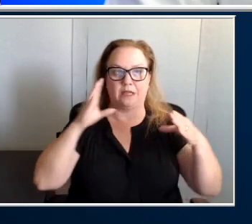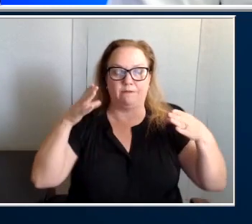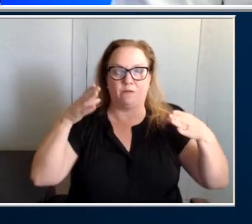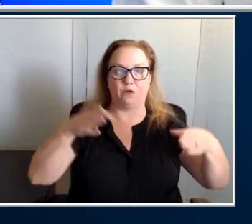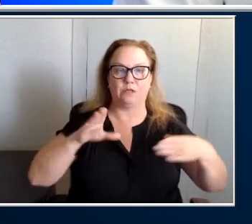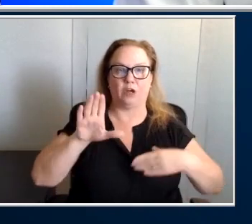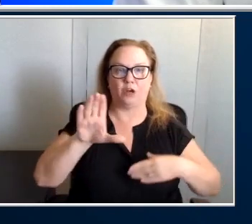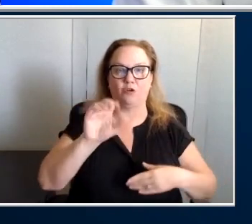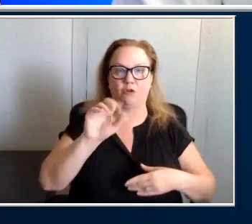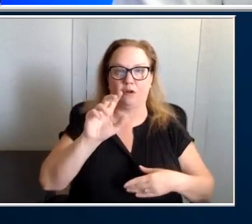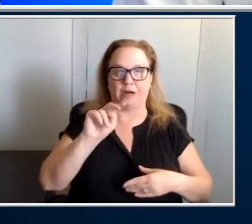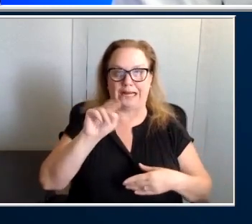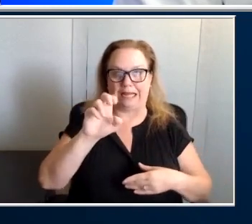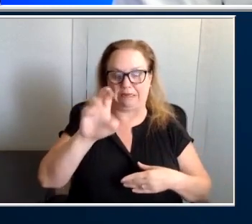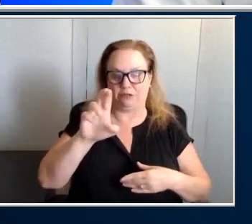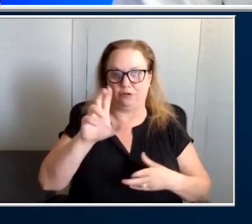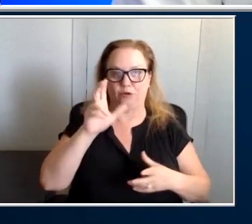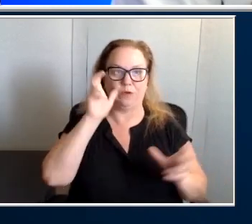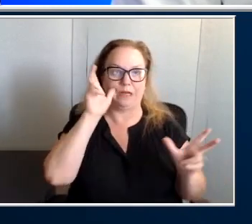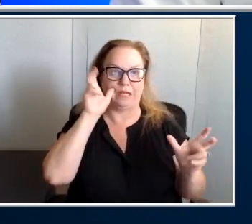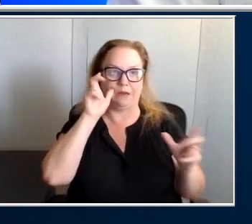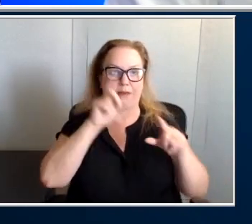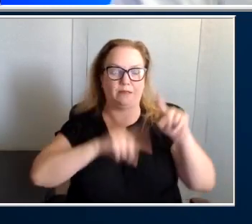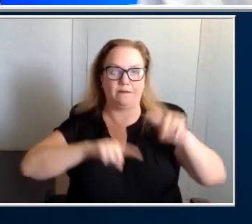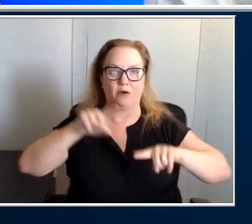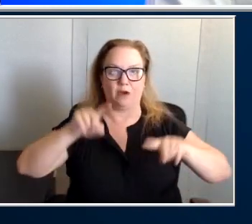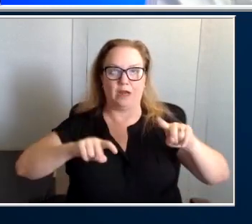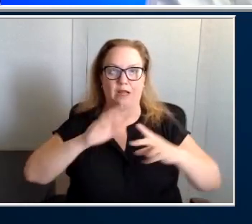cancer. You want to hear about the different treatment options that are